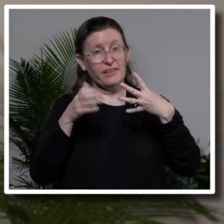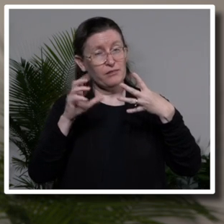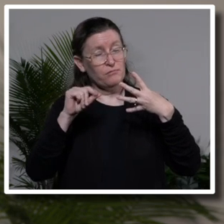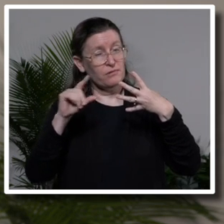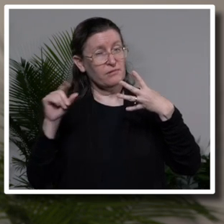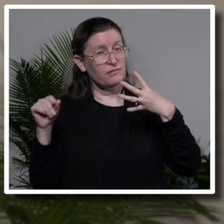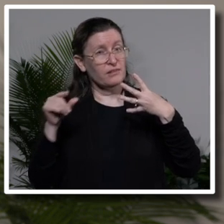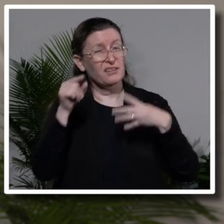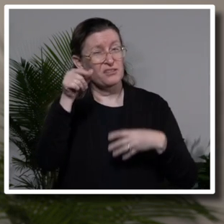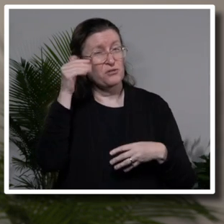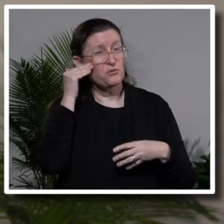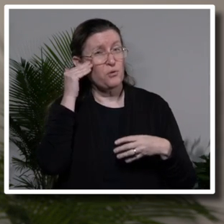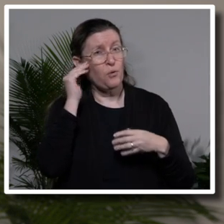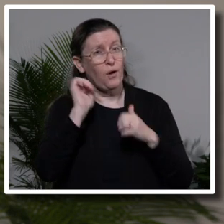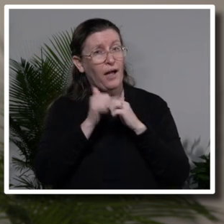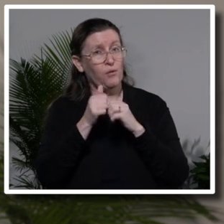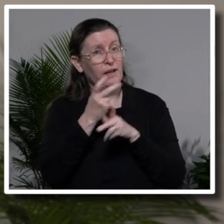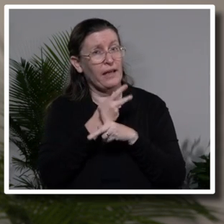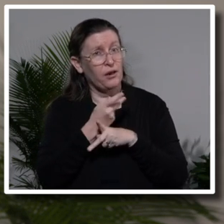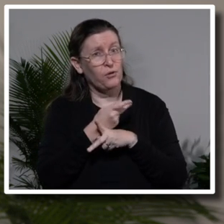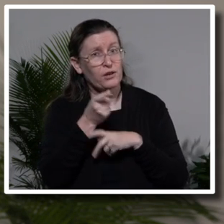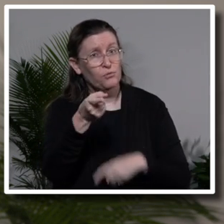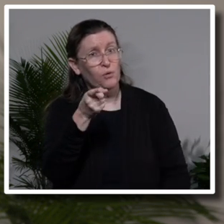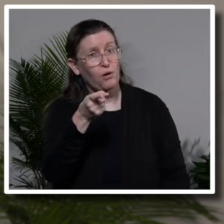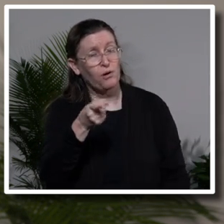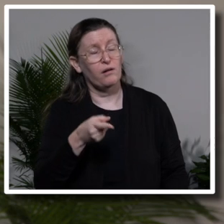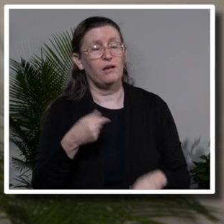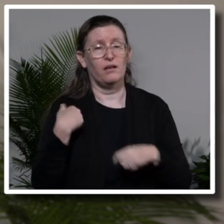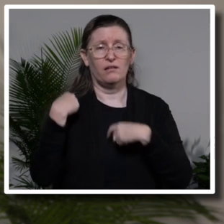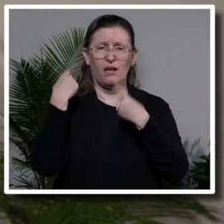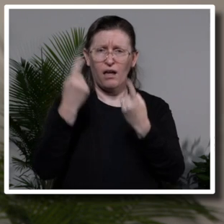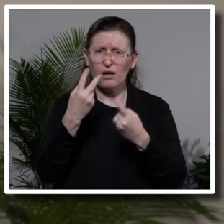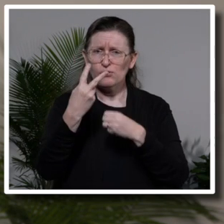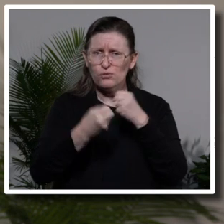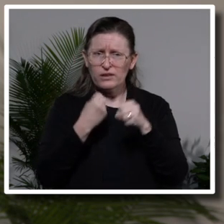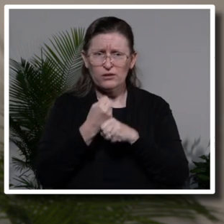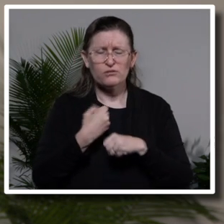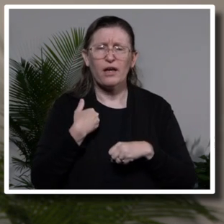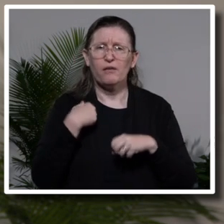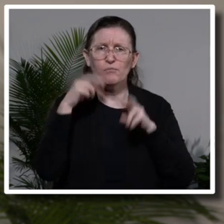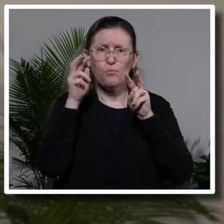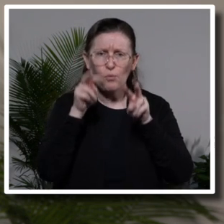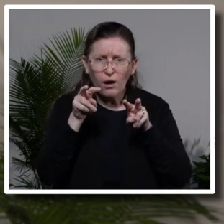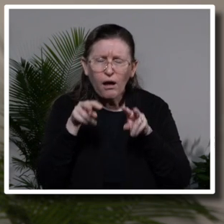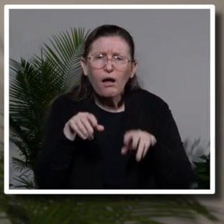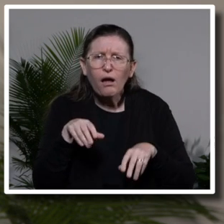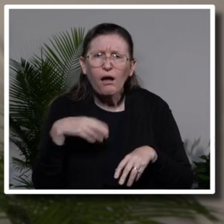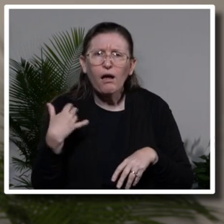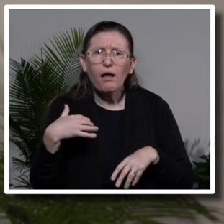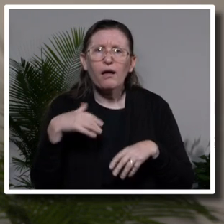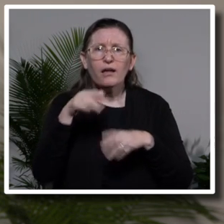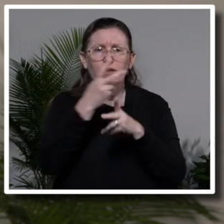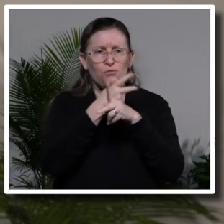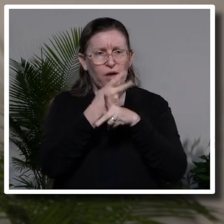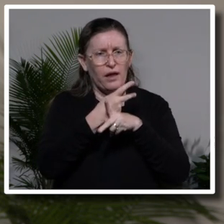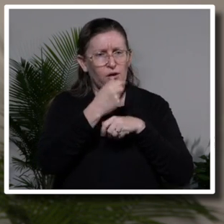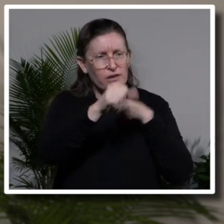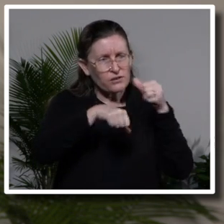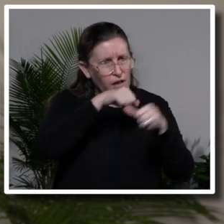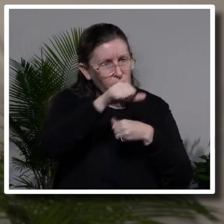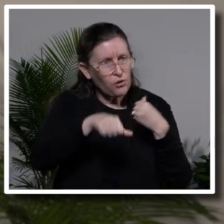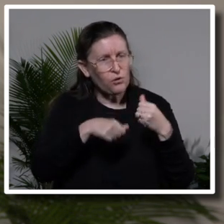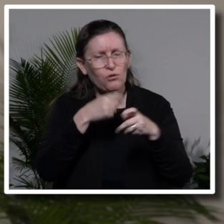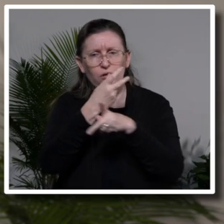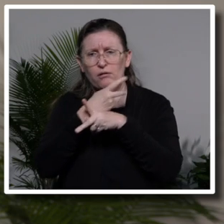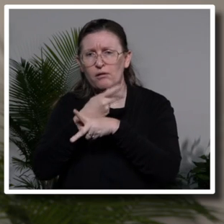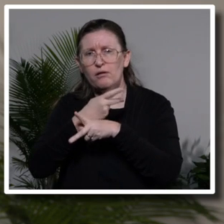Do you know how incredibly caring you all are? Over the past 2 years, I have watched firsthand how much you care, not only for each other, but